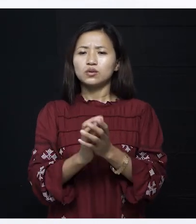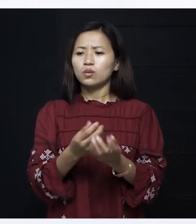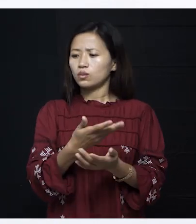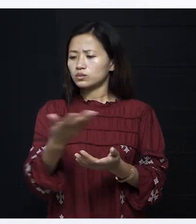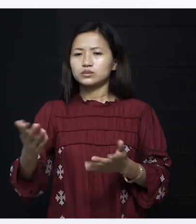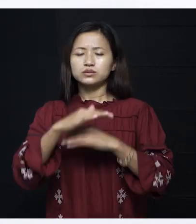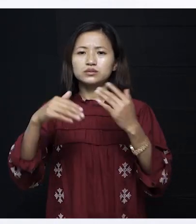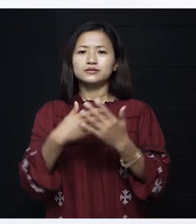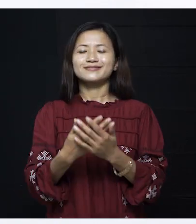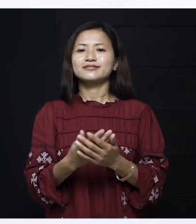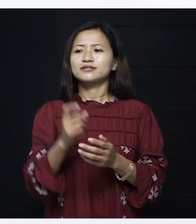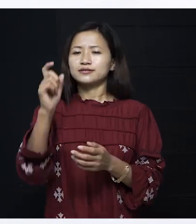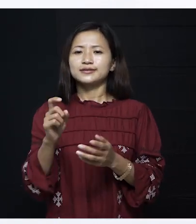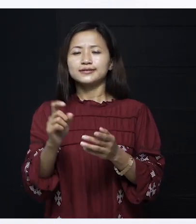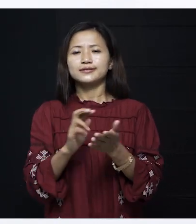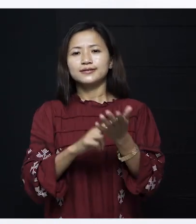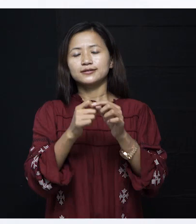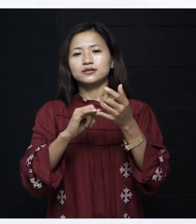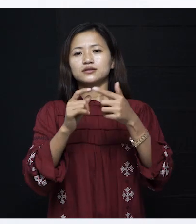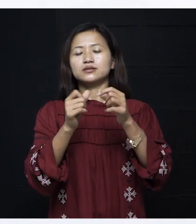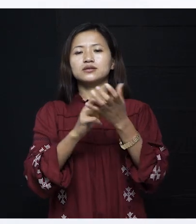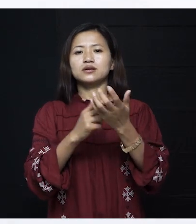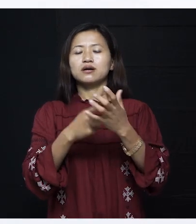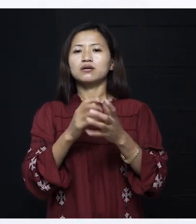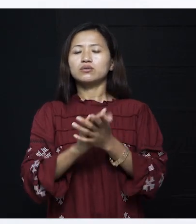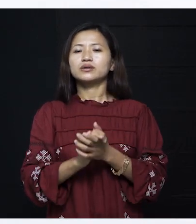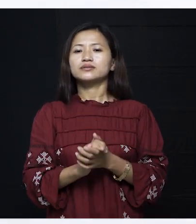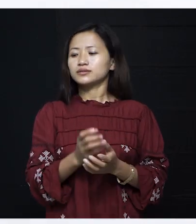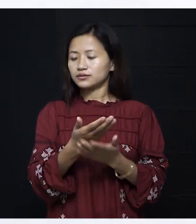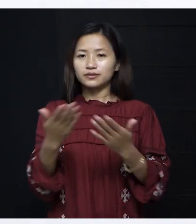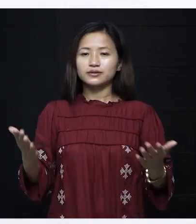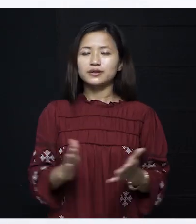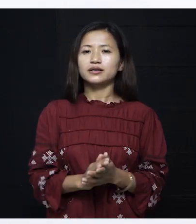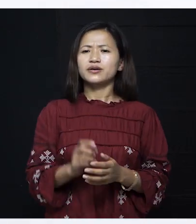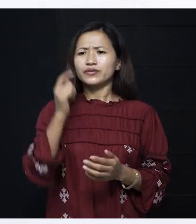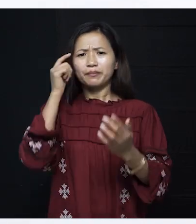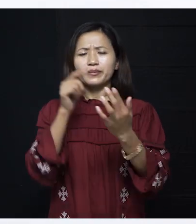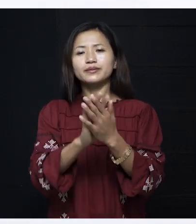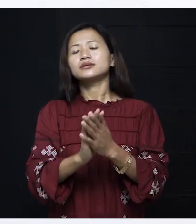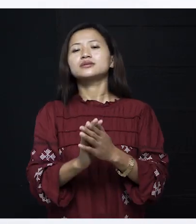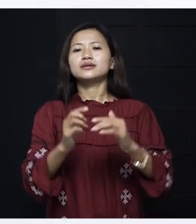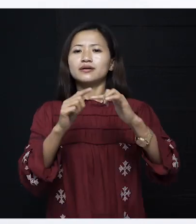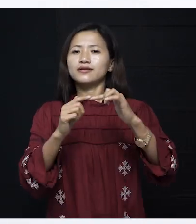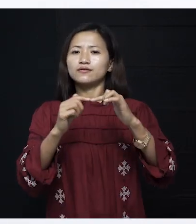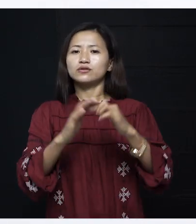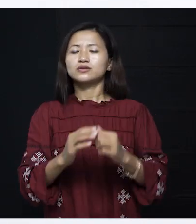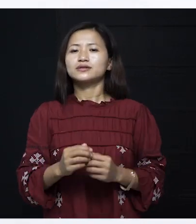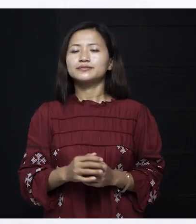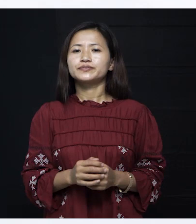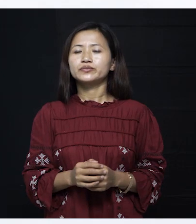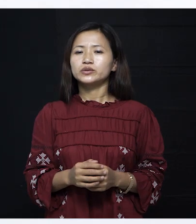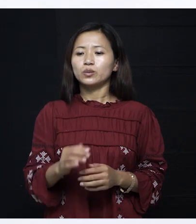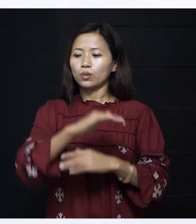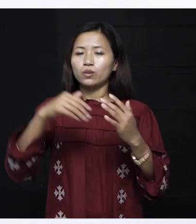all those necessary things. Like the main thing will be to do with the voting system also, because all those who have reached the age of voting,